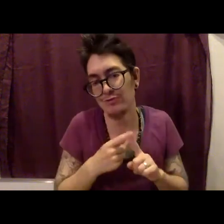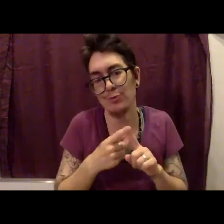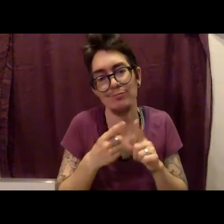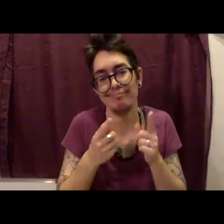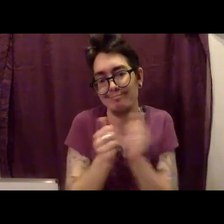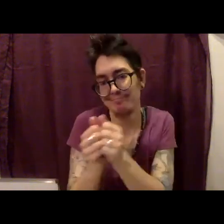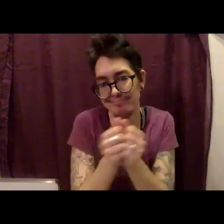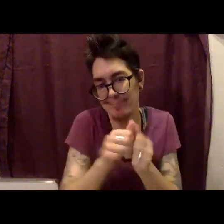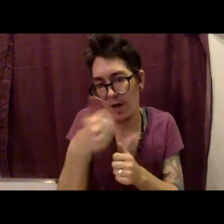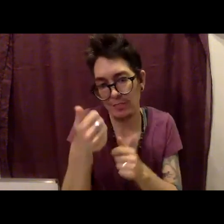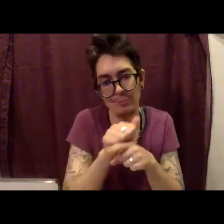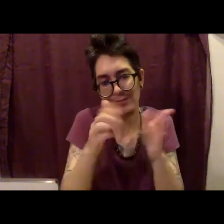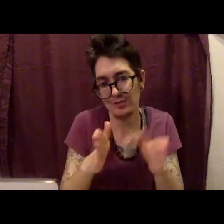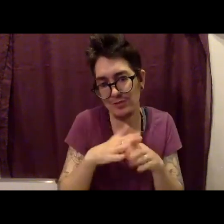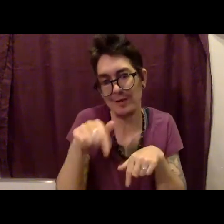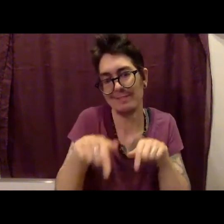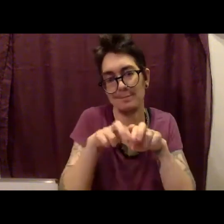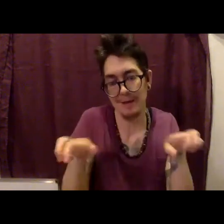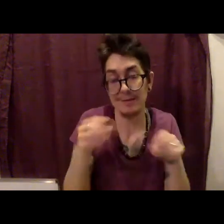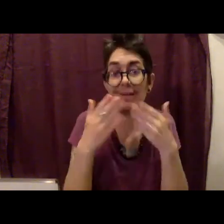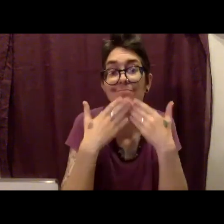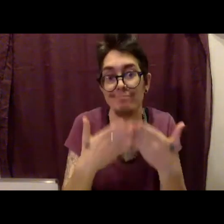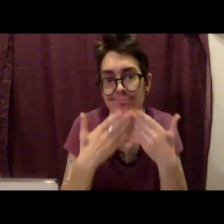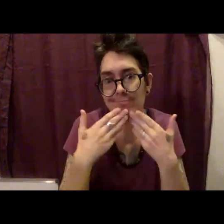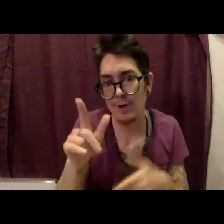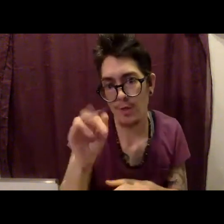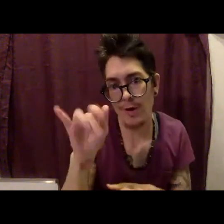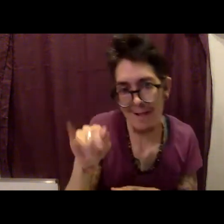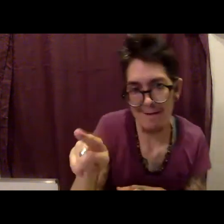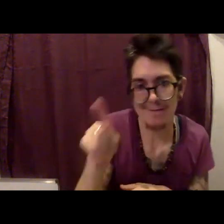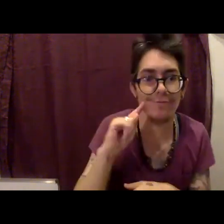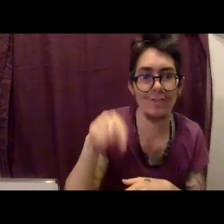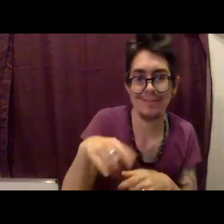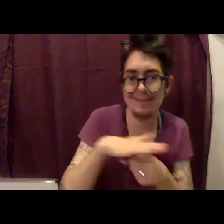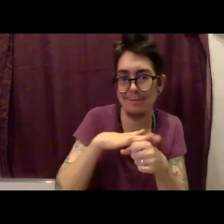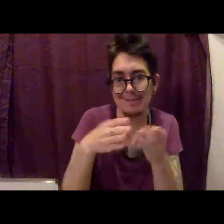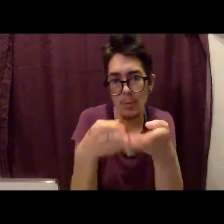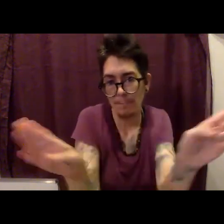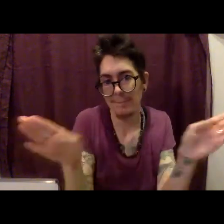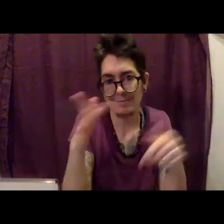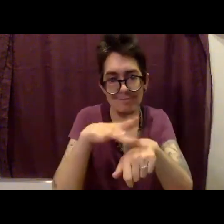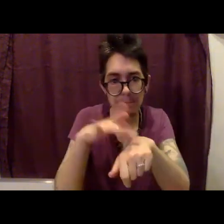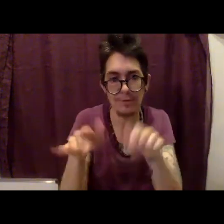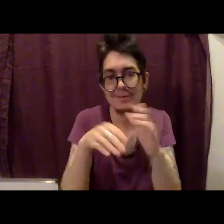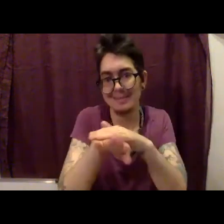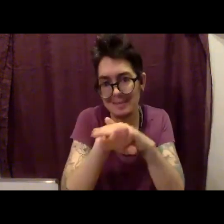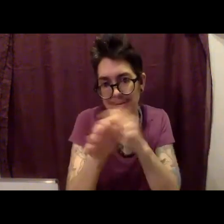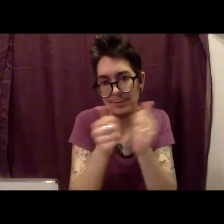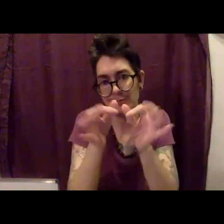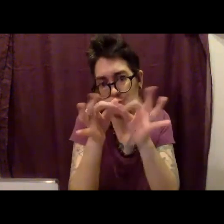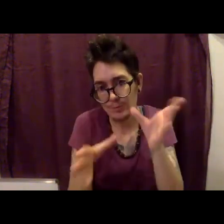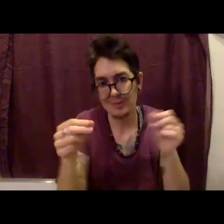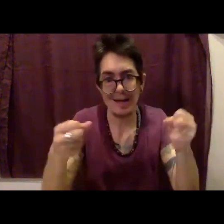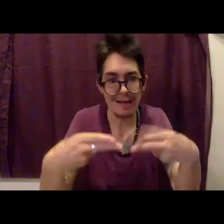And so I really appreciate, how we support each other on this panel. And Lorelei is making